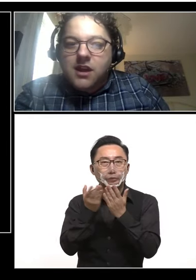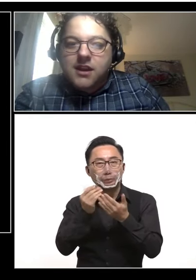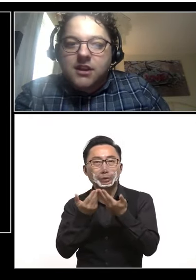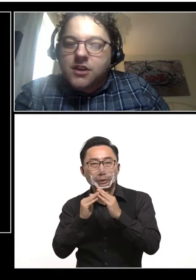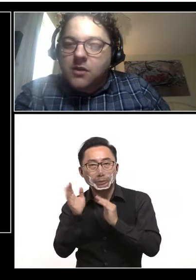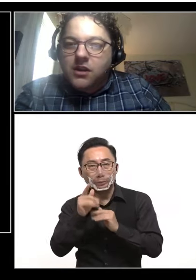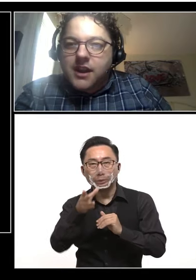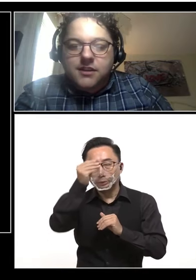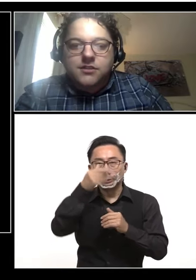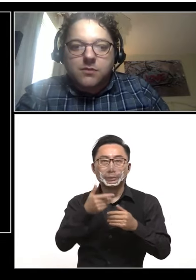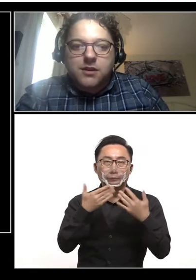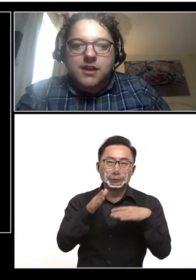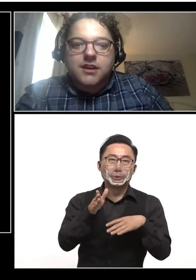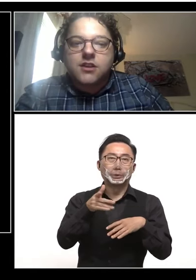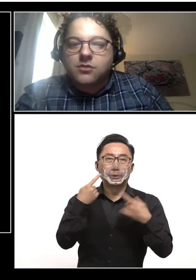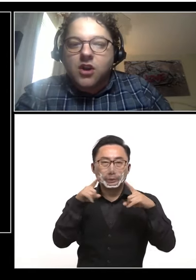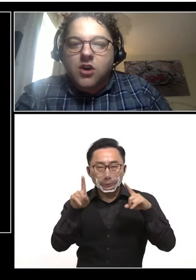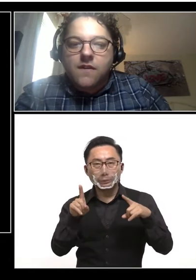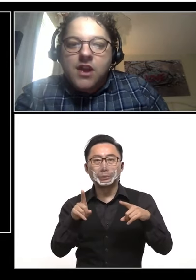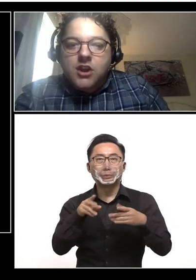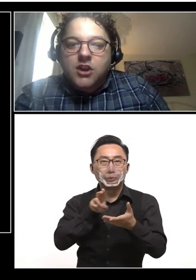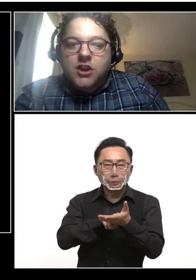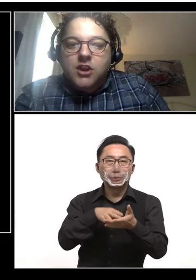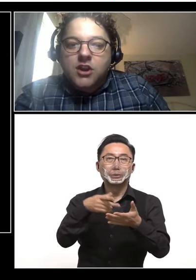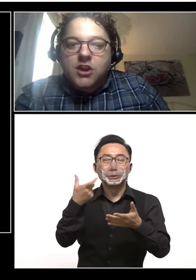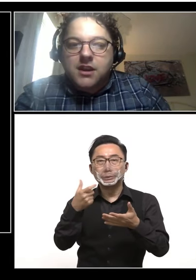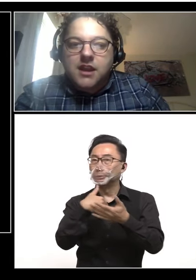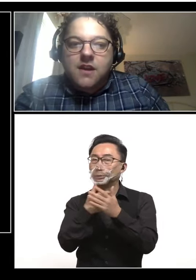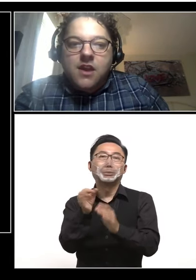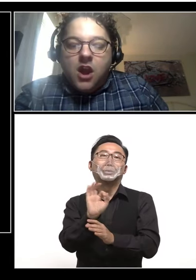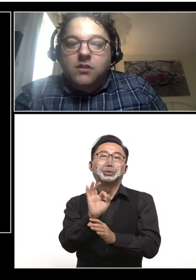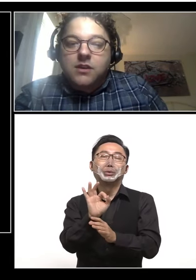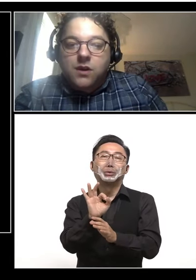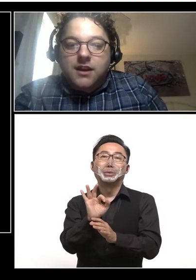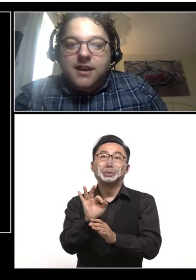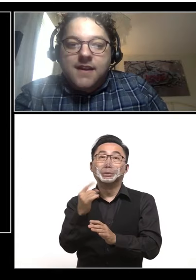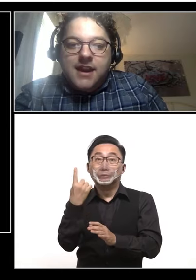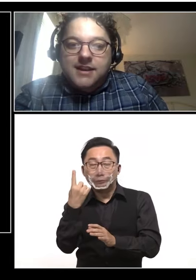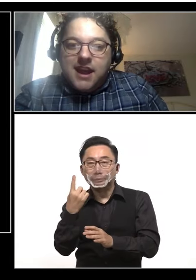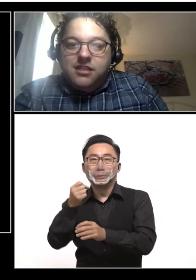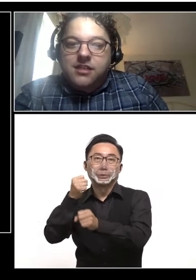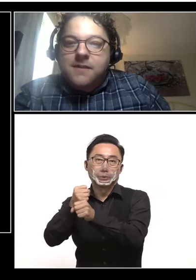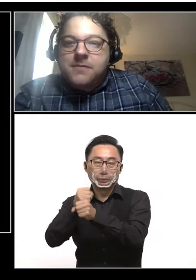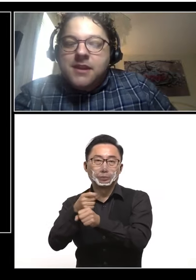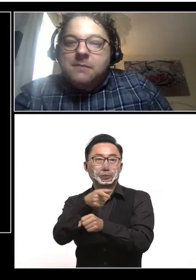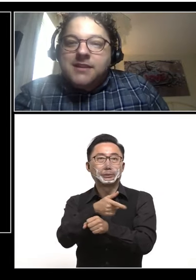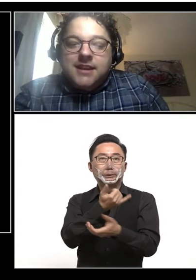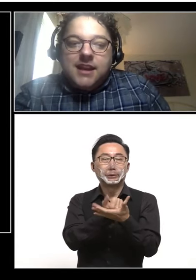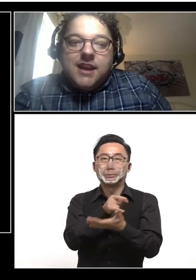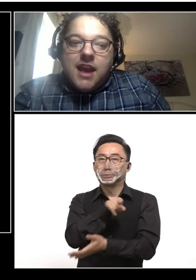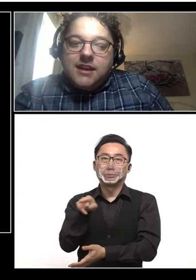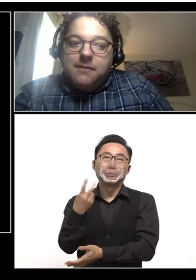learning, no holidays, no music, no song, no post, no money, only work and death.